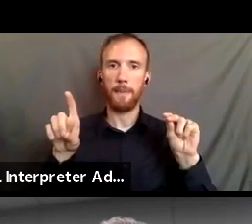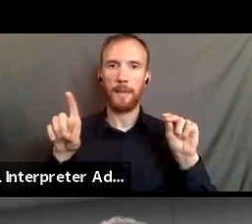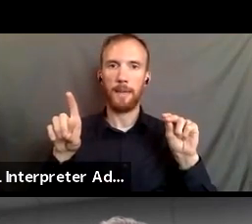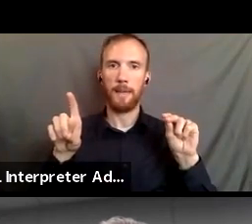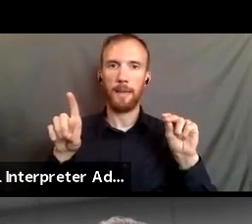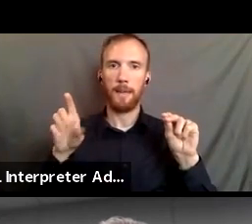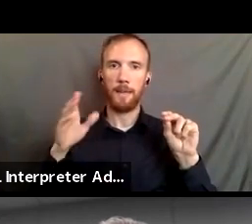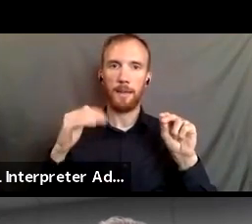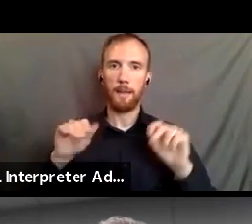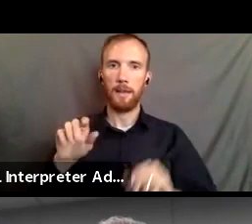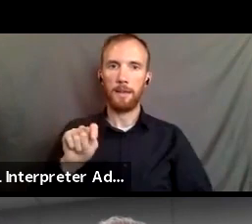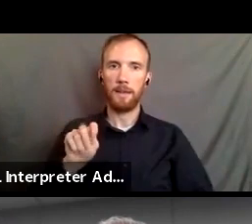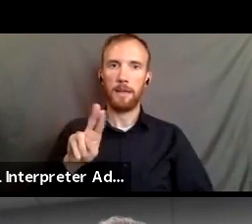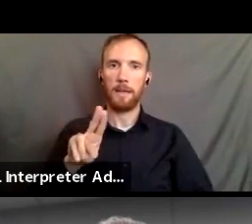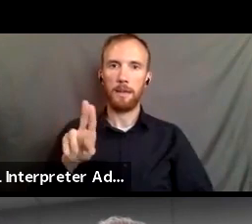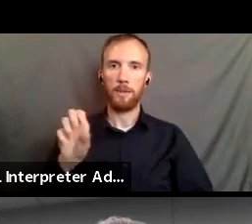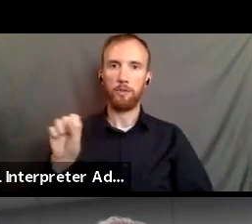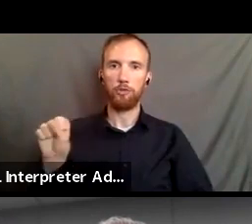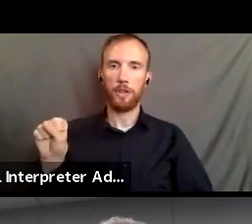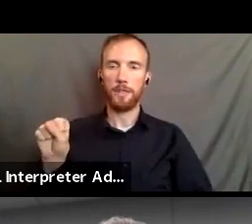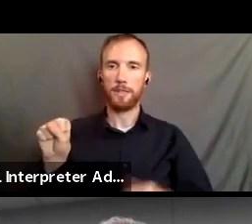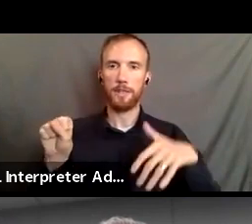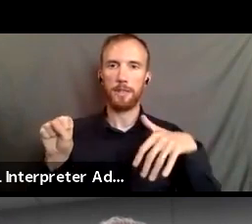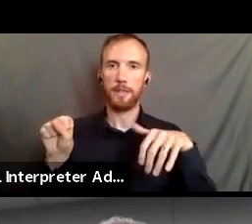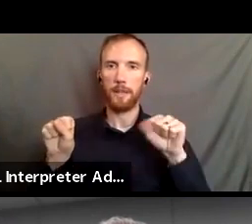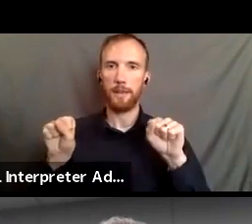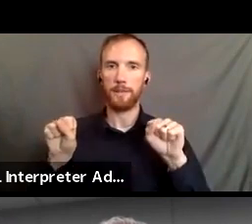member trust yes